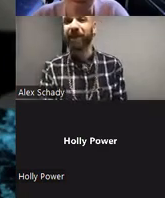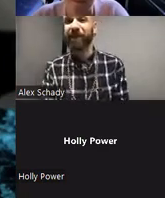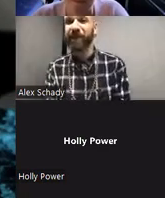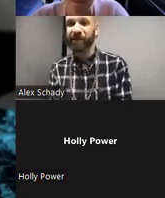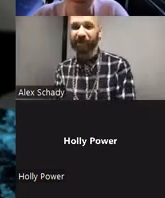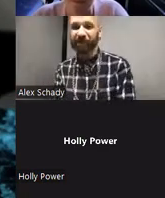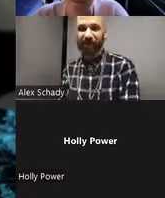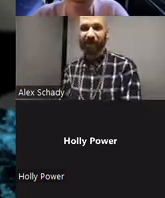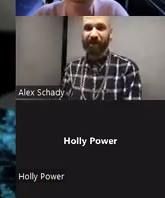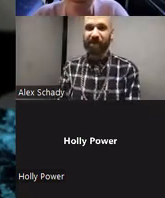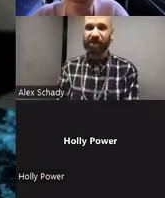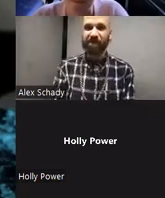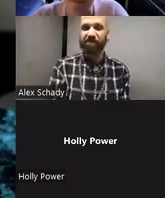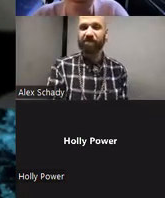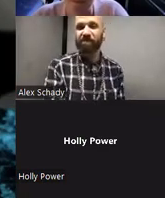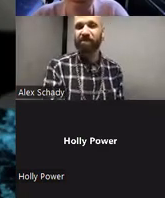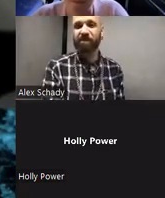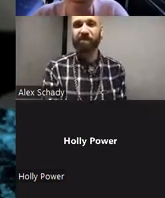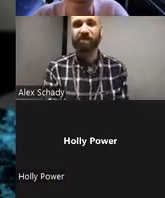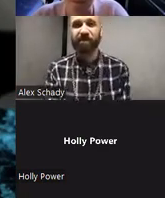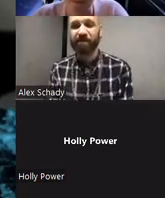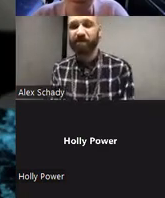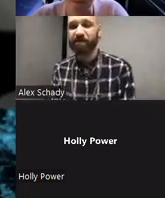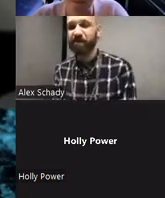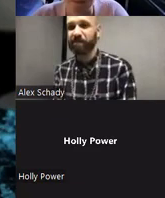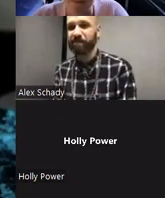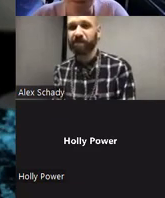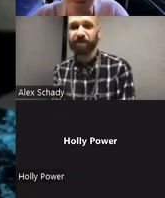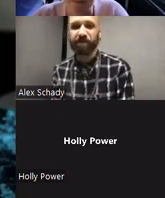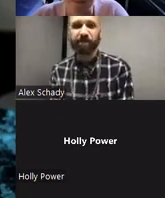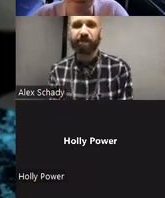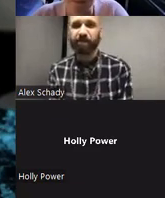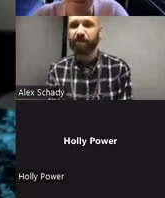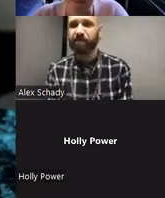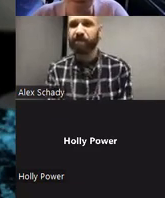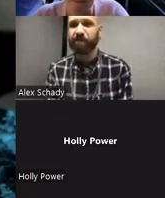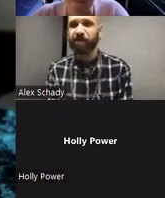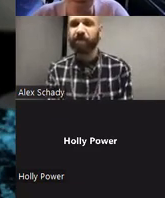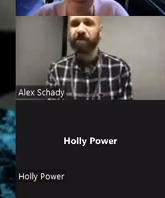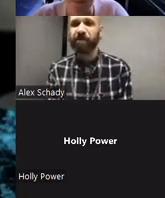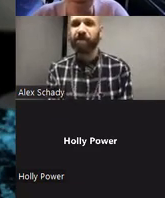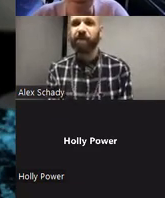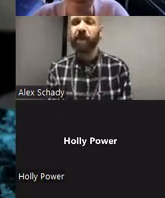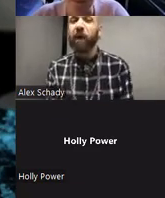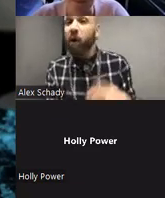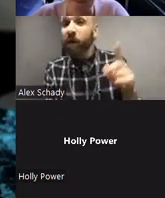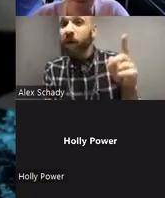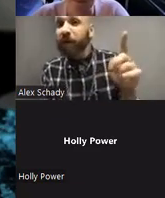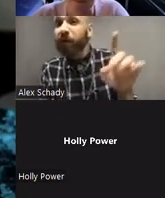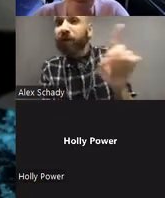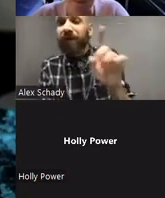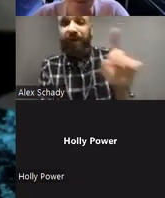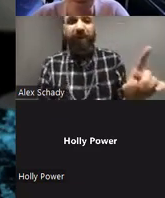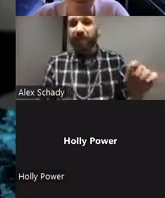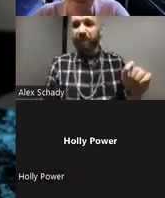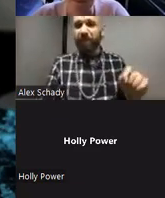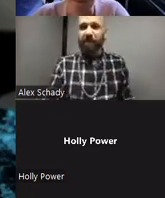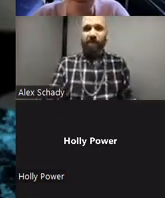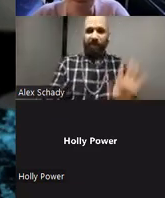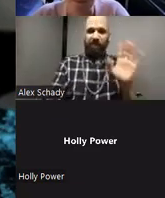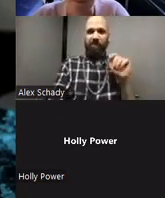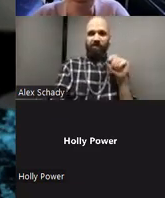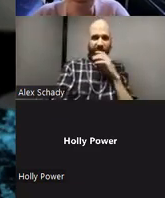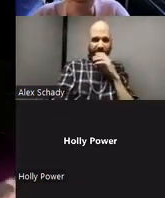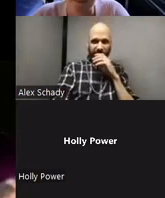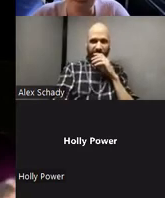that was fun. That was good. Fantastic. Thank you so much, Alex. So now Anna. So Anna's the...